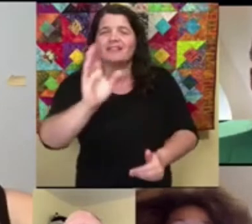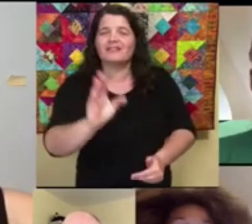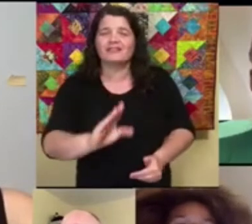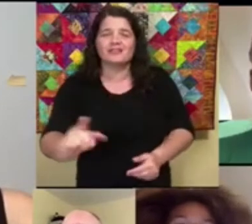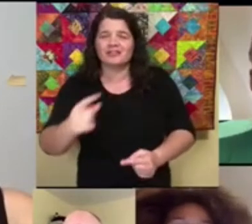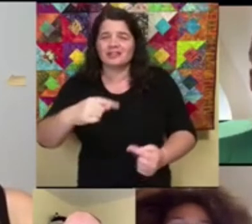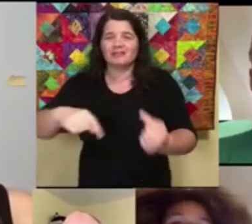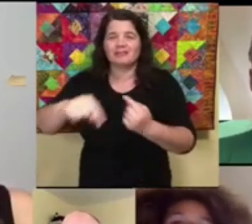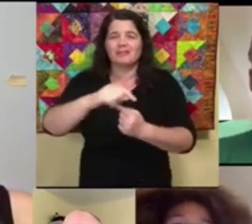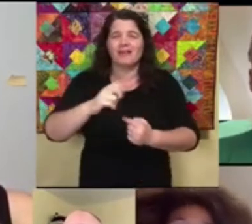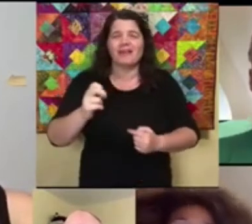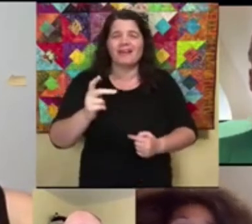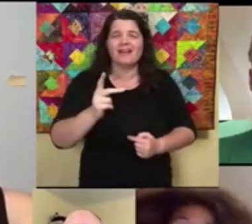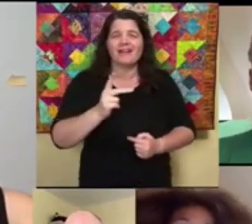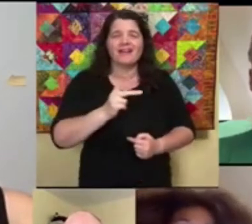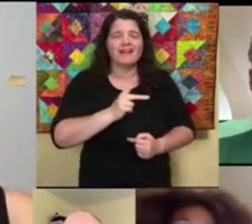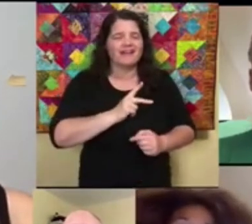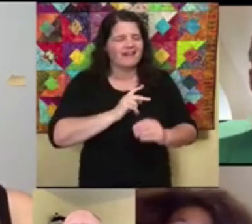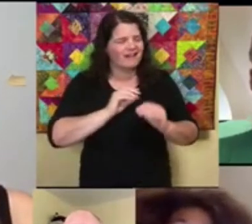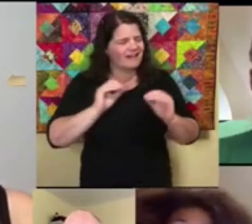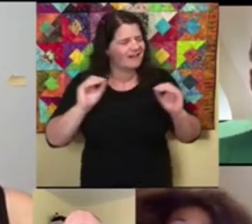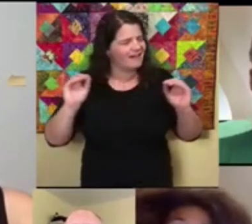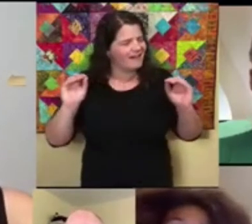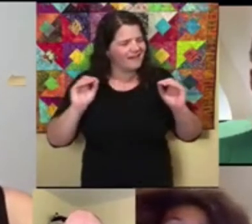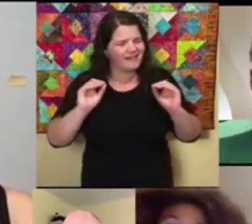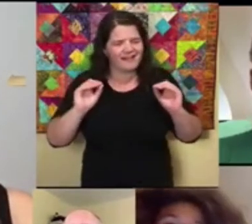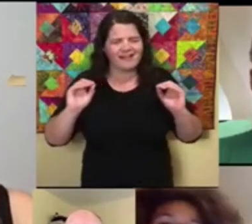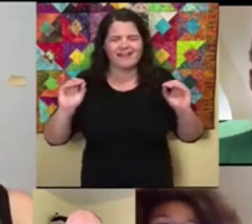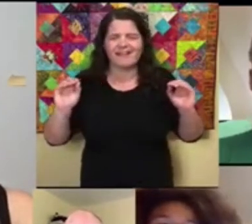forward. Never turning